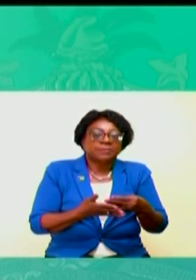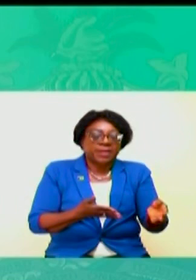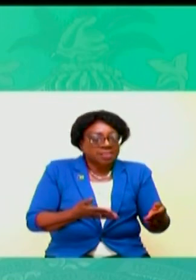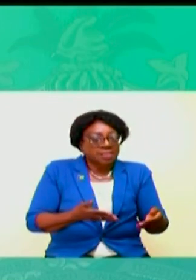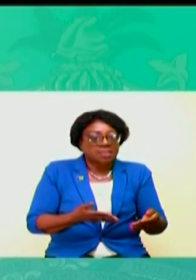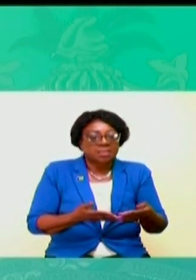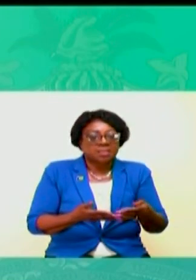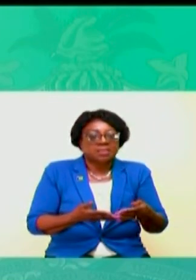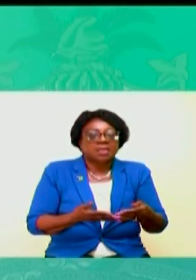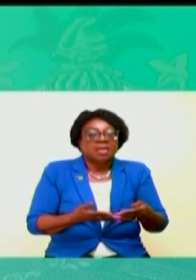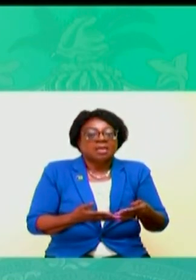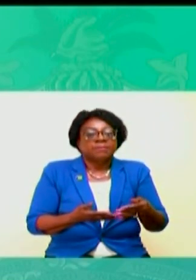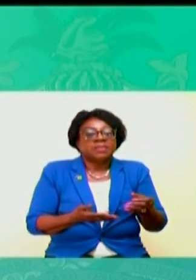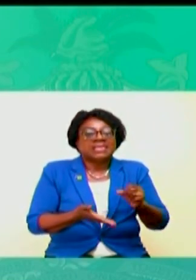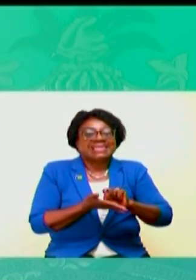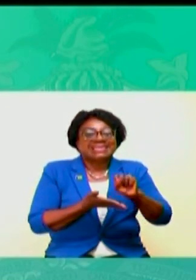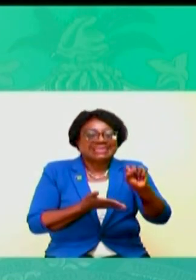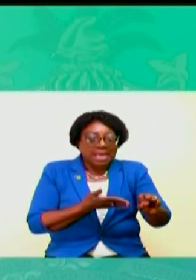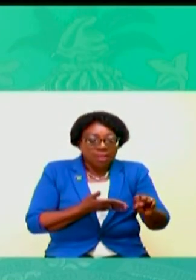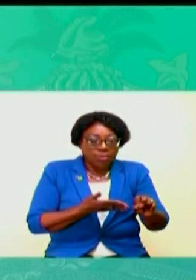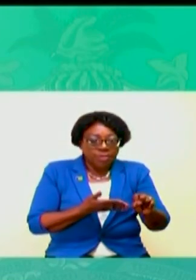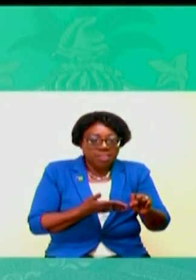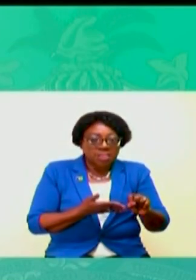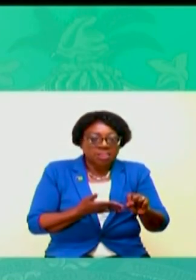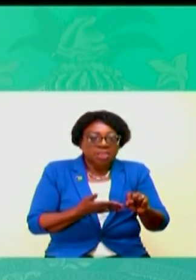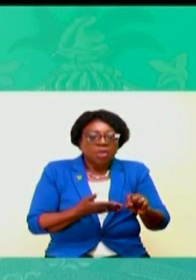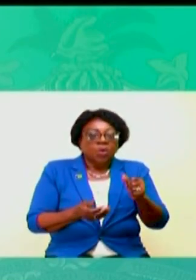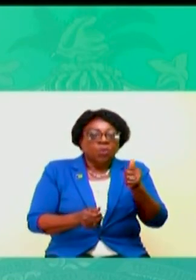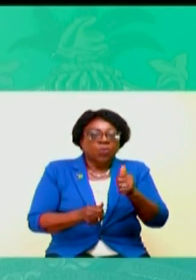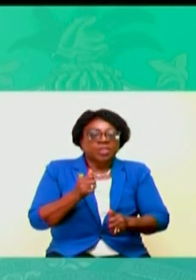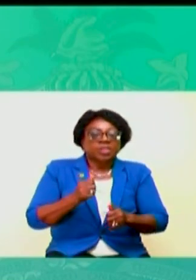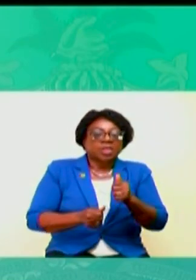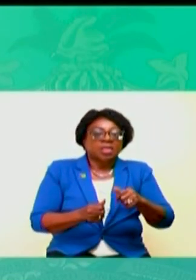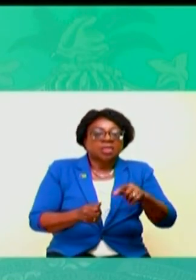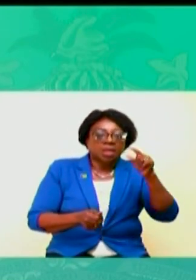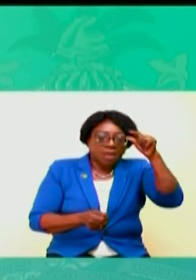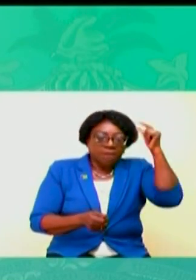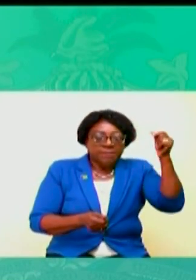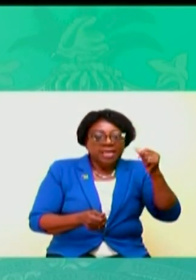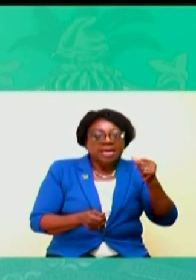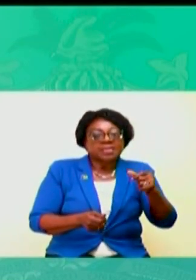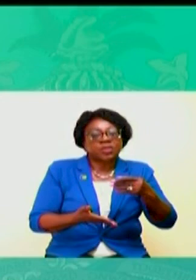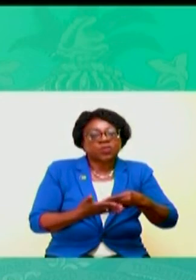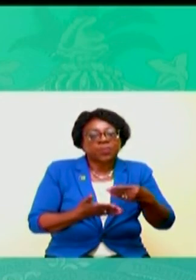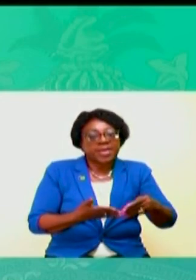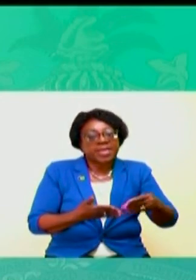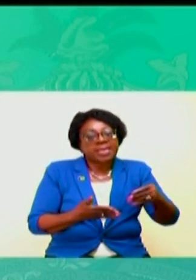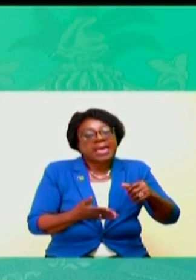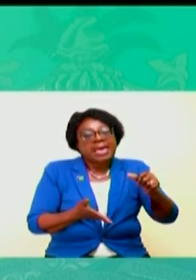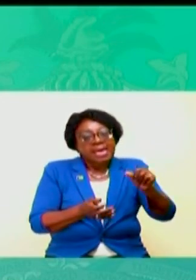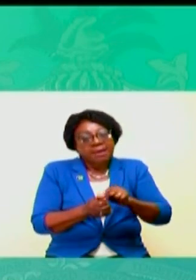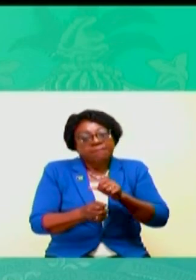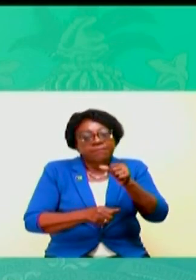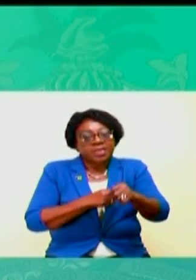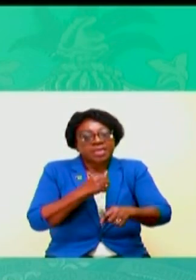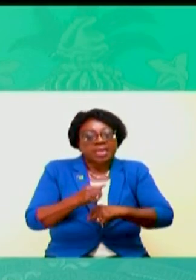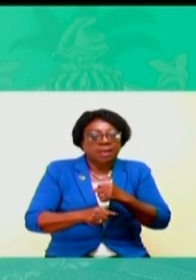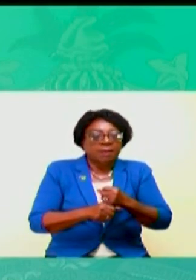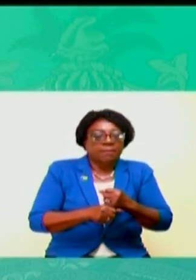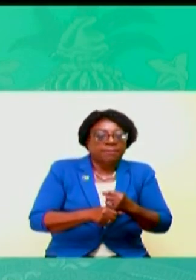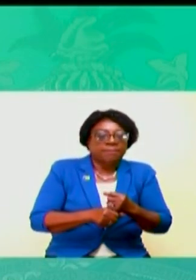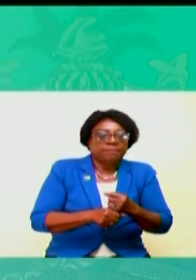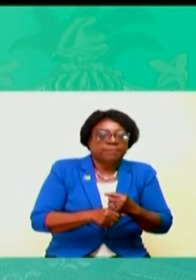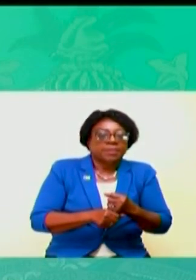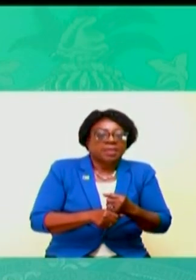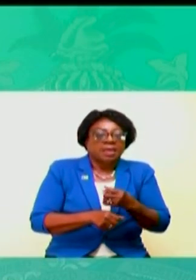and pensions which recur repeatedly, occurring continuously. The capital expenditure are the funds